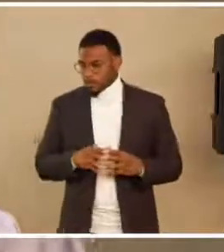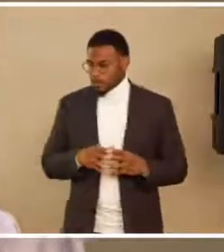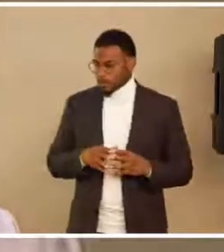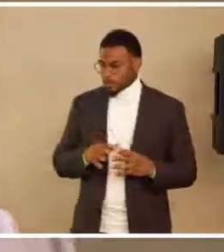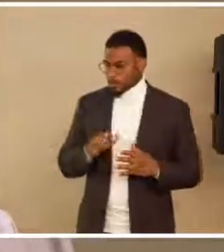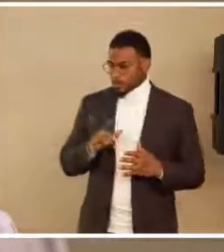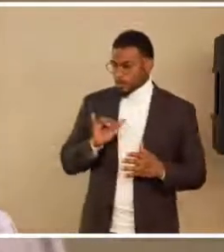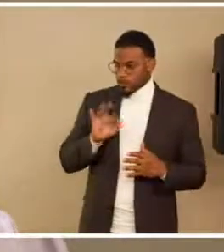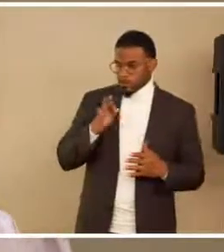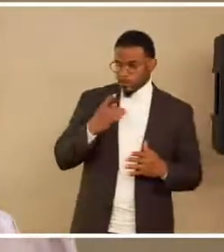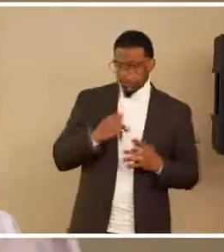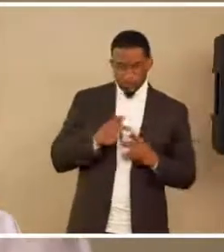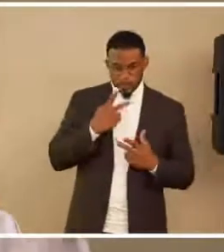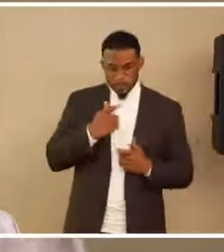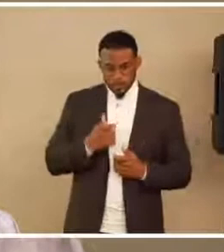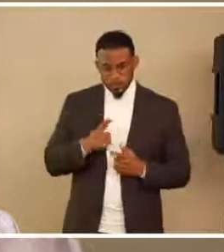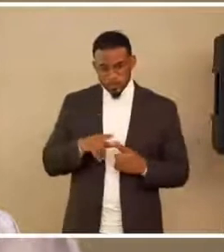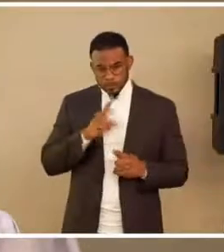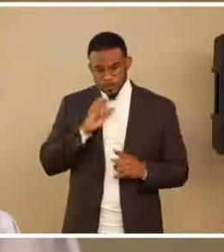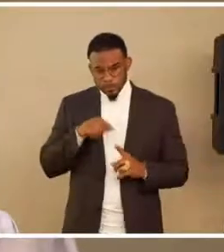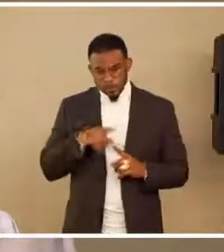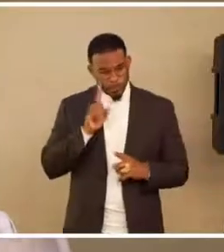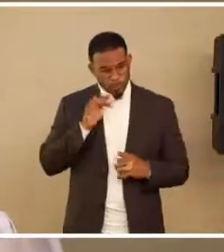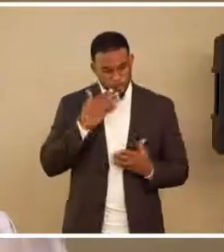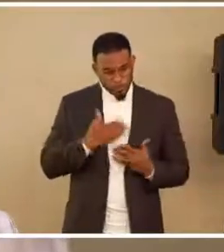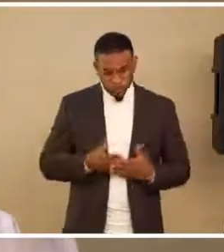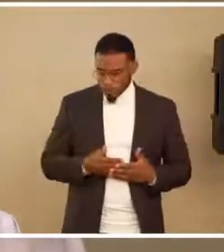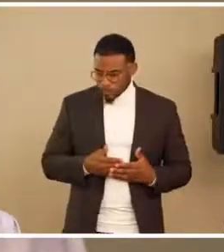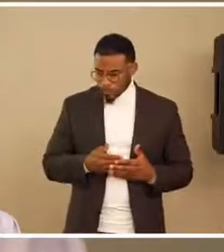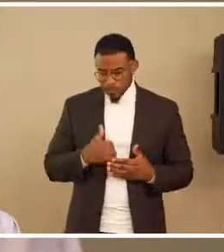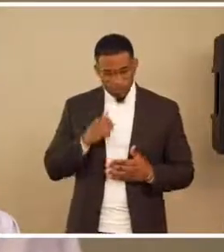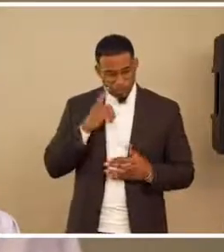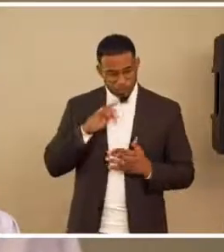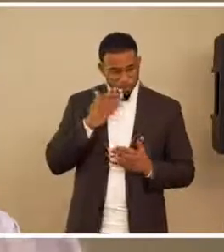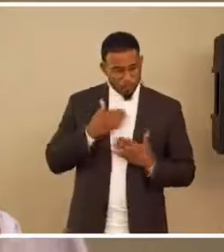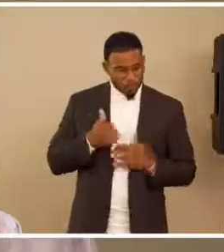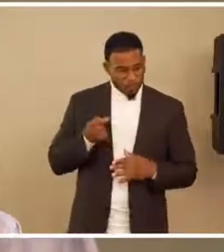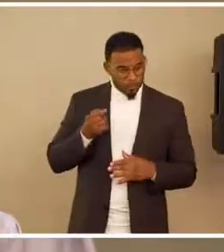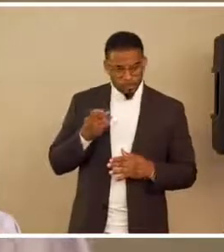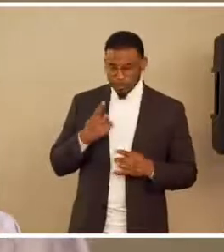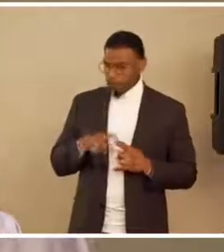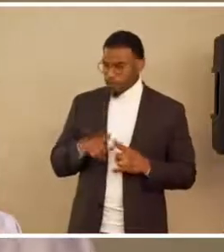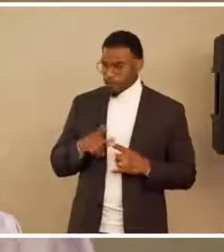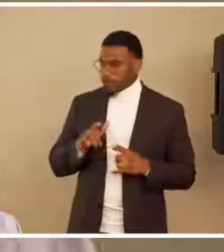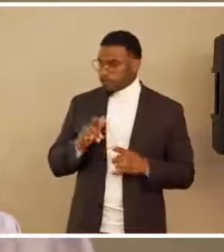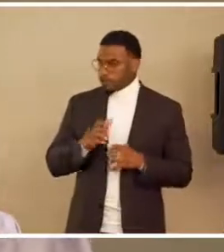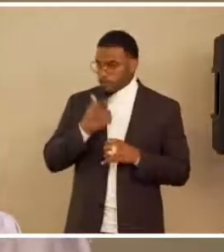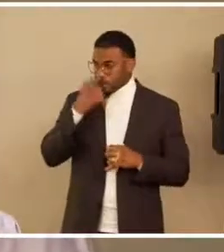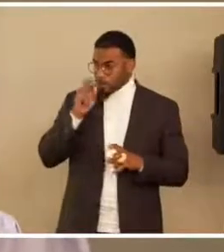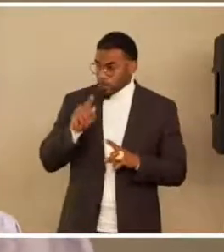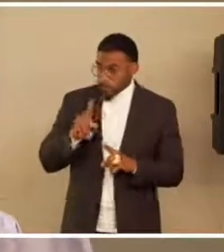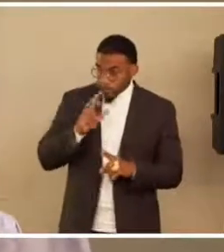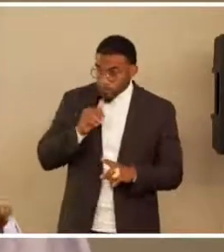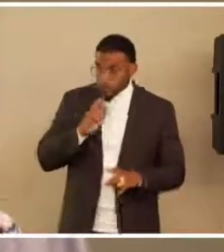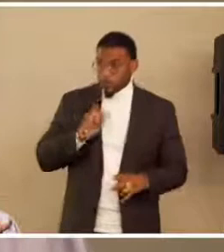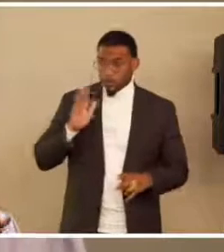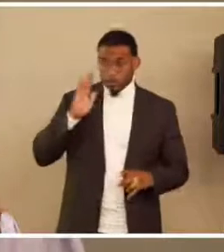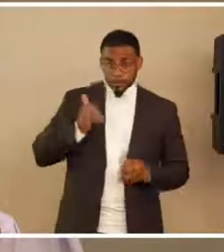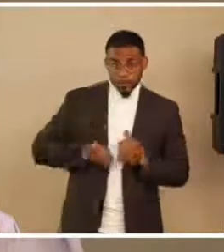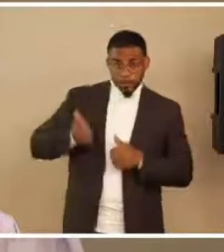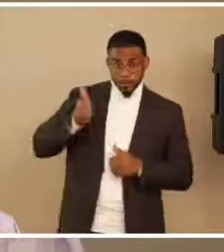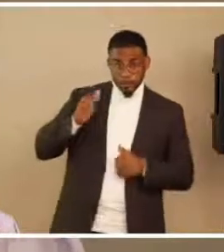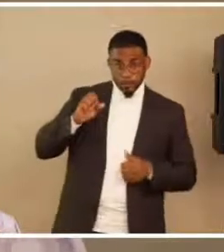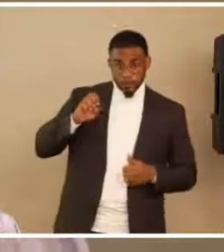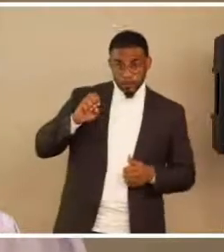Yeah, that's more interesting, but she wouldn't look good if I kept those parts. But it was interesting because she was the head of